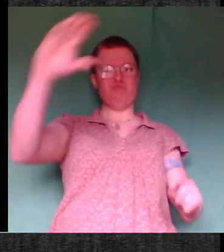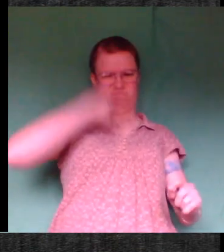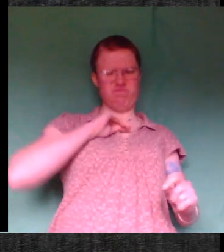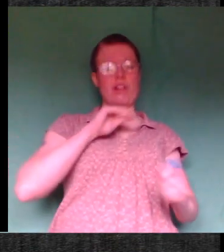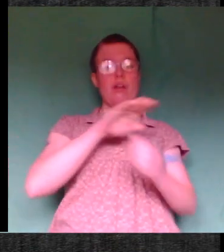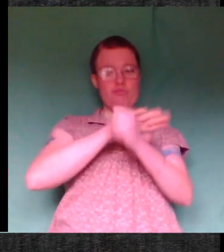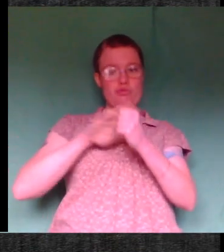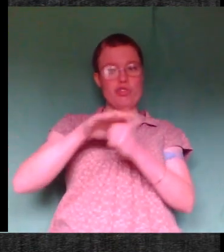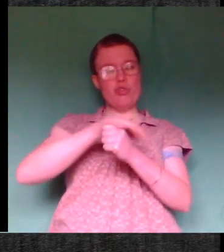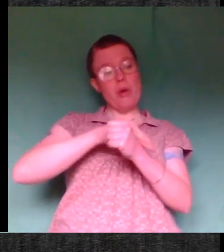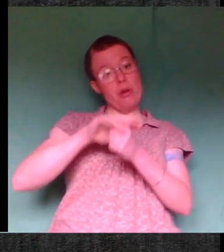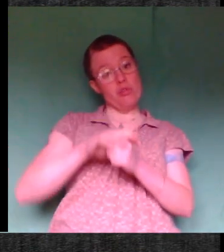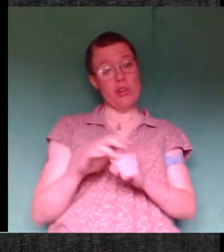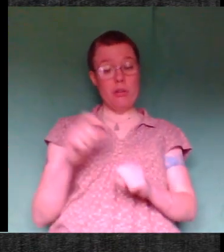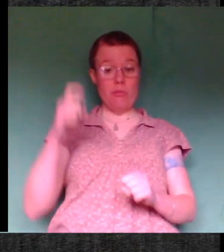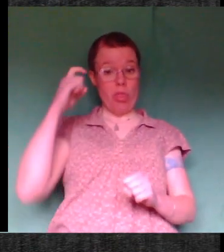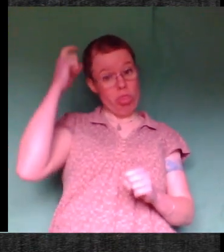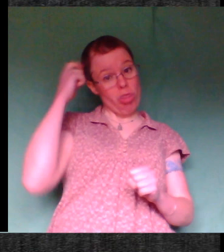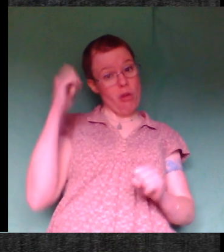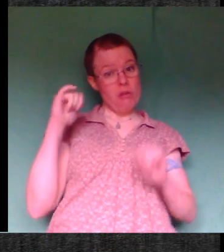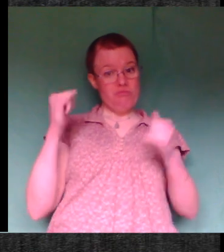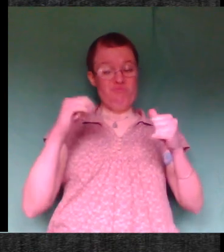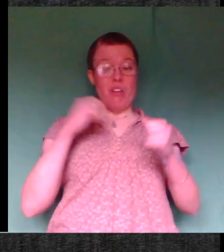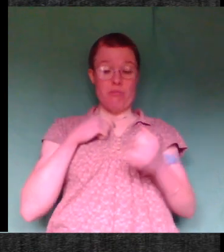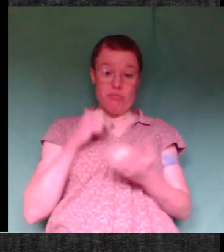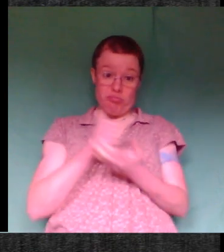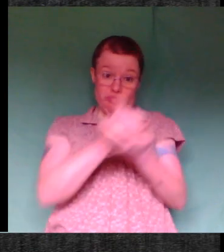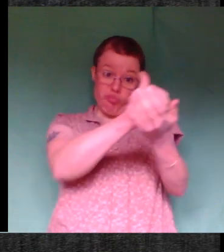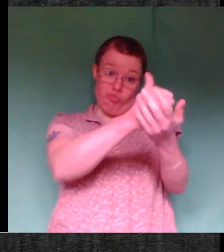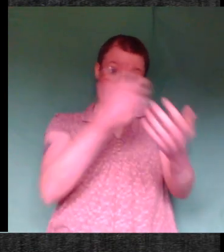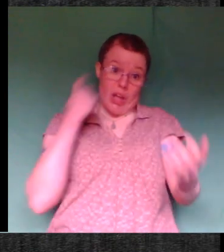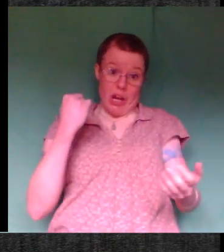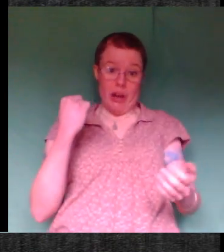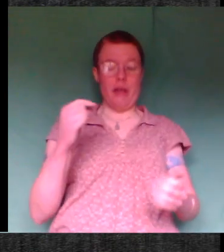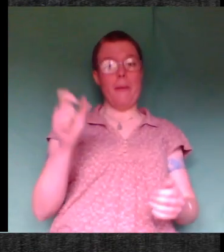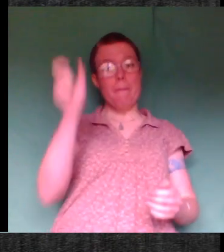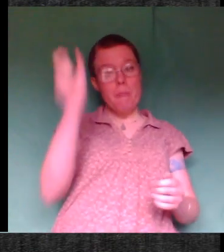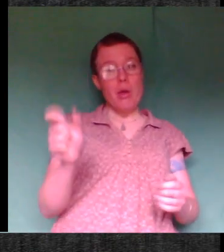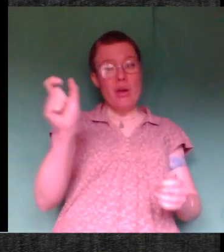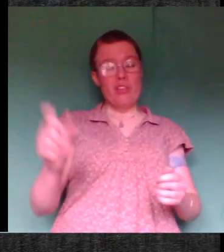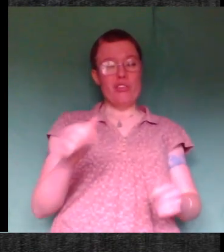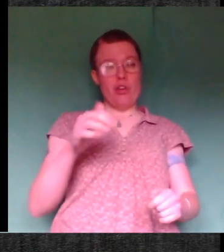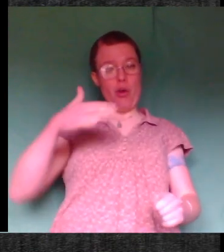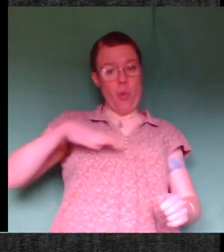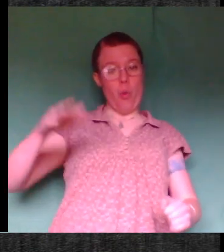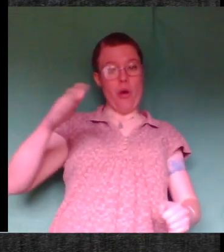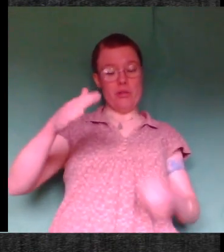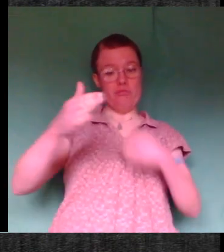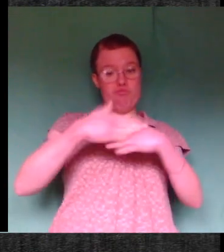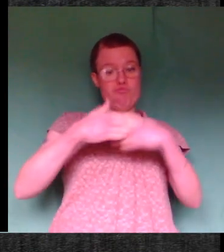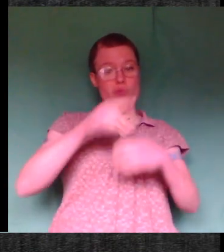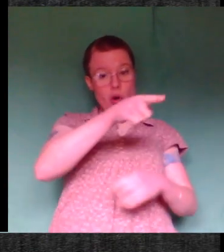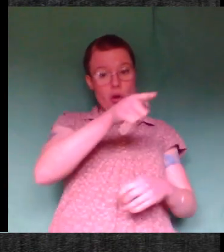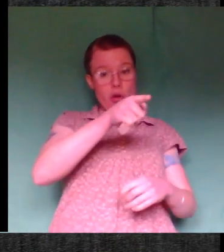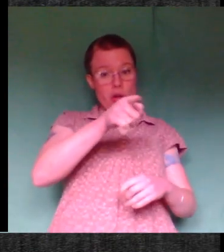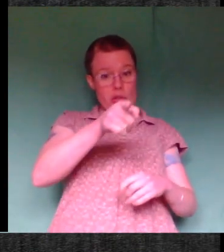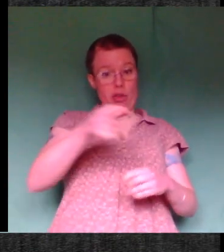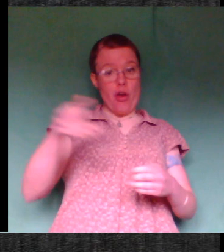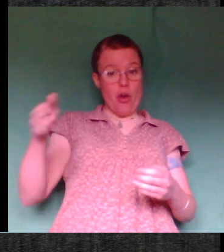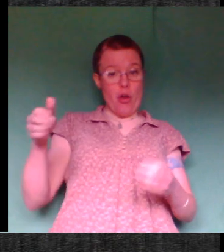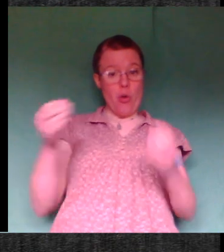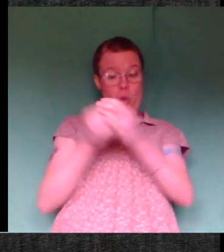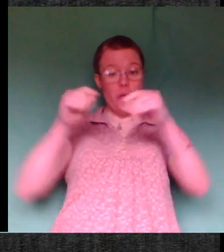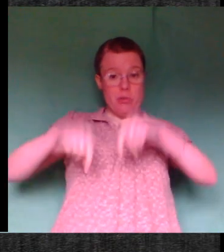be of some use. There's no one I'd rather have in a foxhole than you. Well, I know lots about survival in a